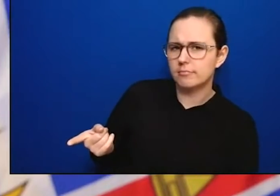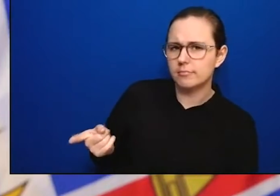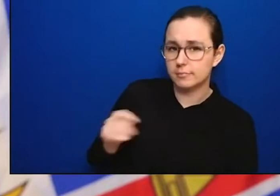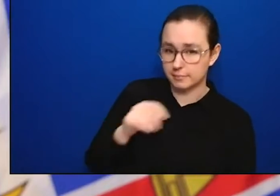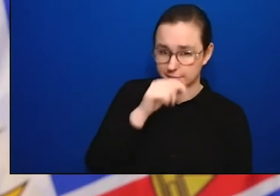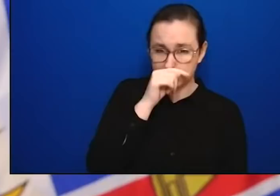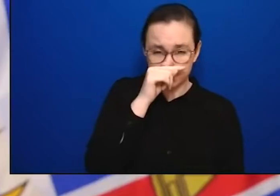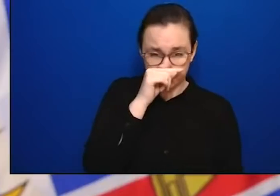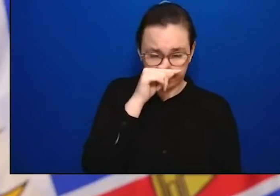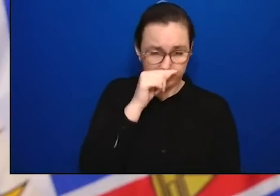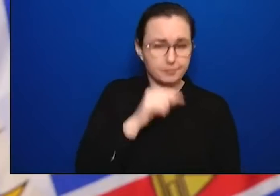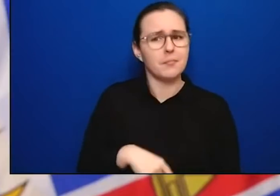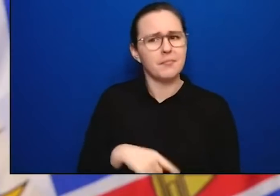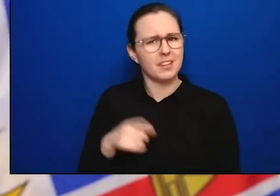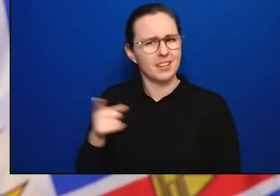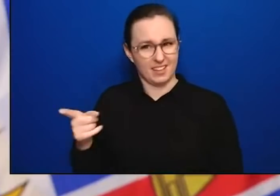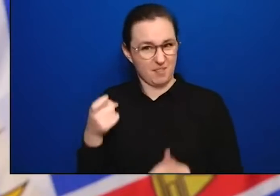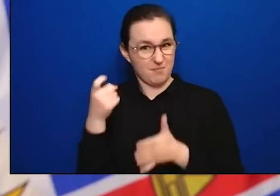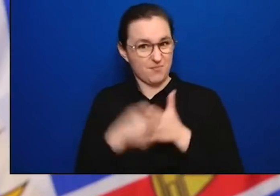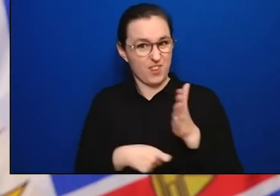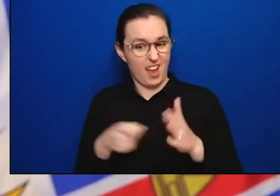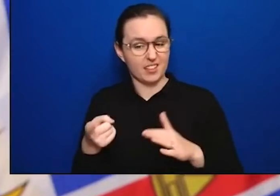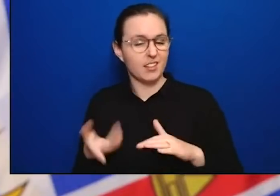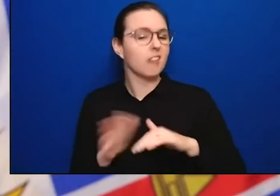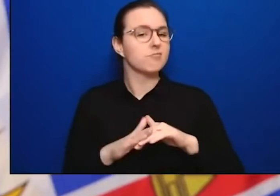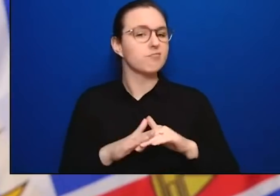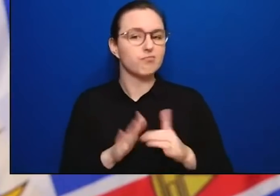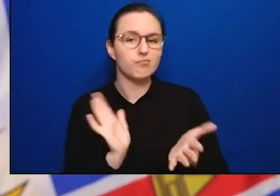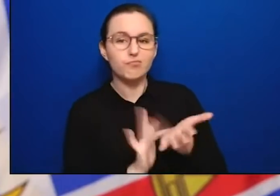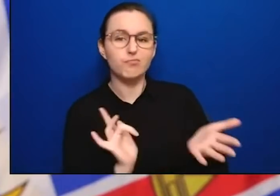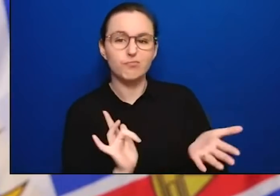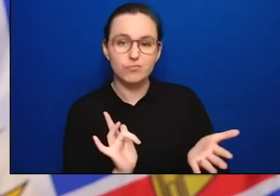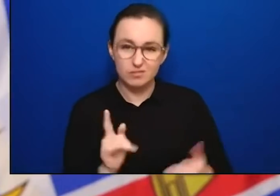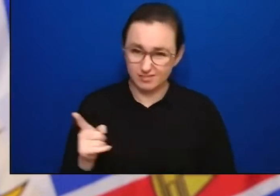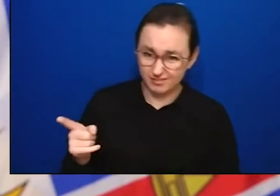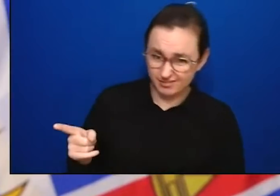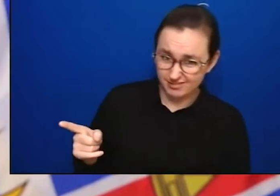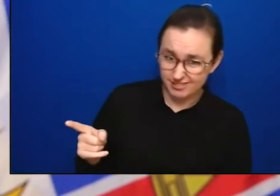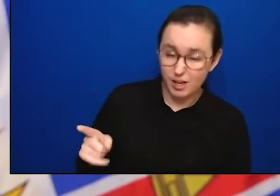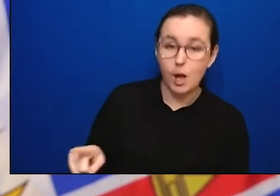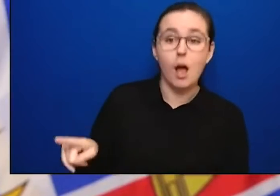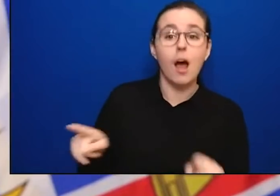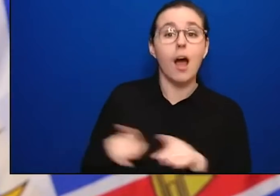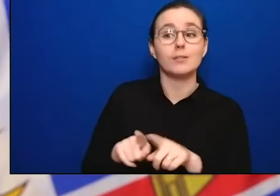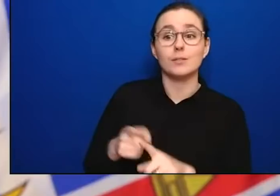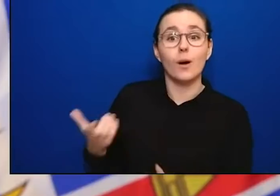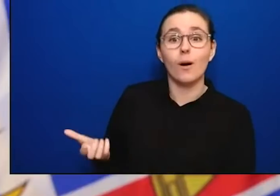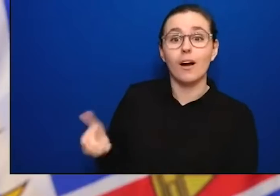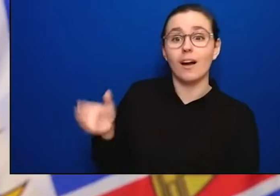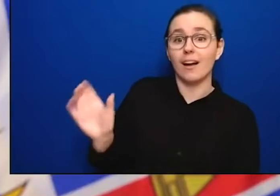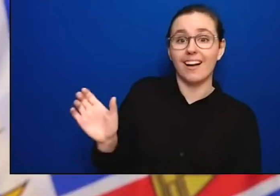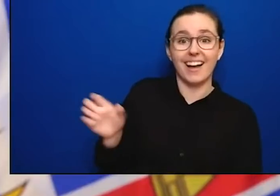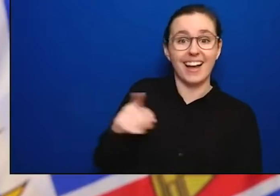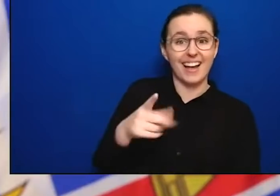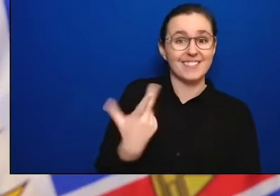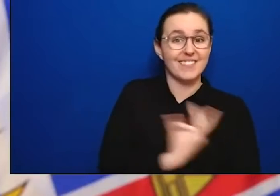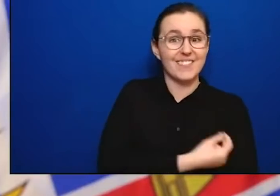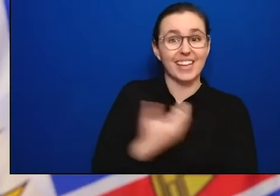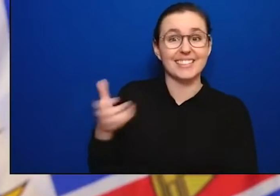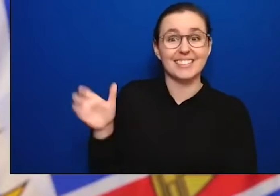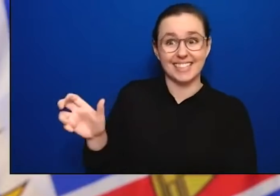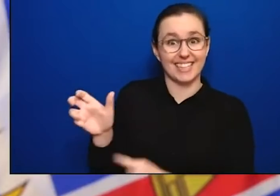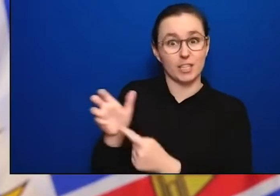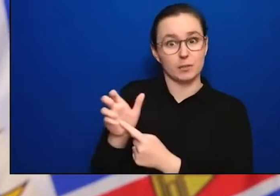price gouging for accessing rapid tests? And also to the announcement you made today extending the vaccine card, can